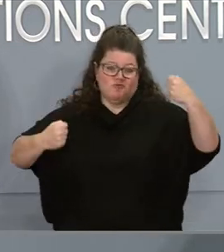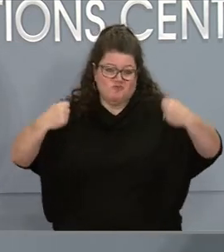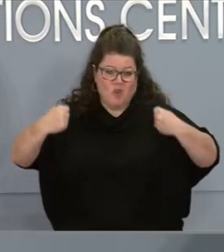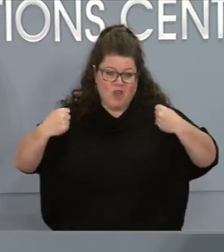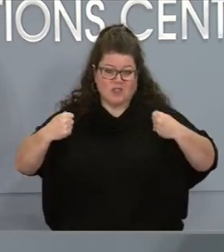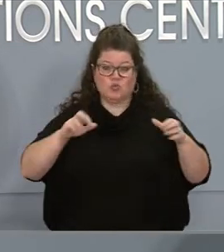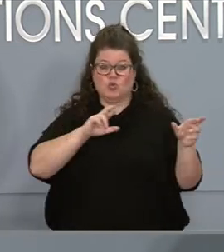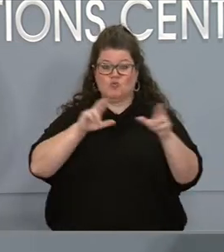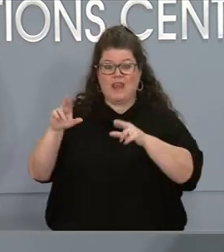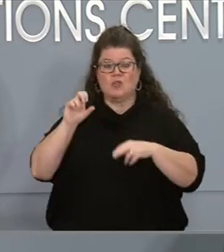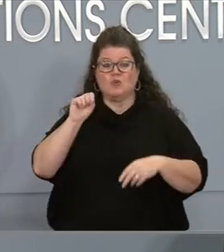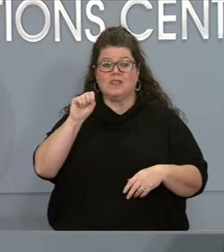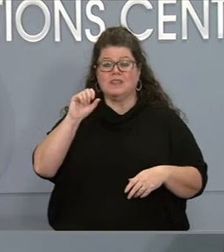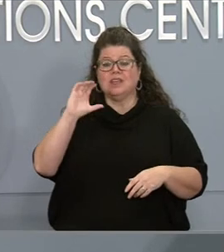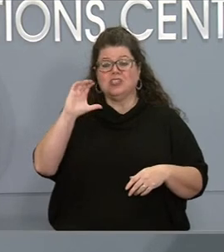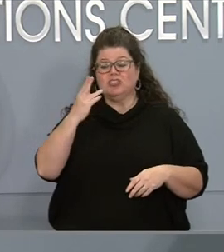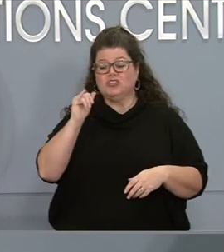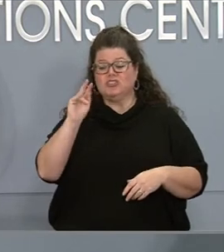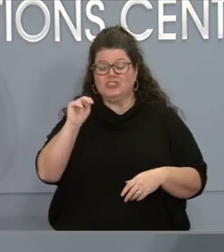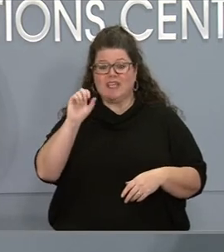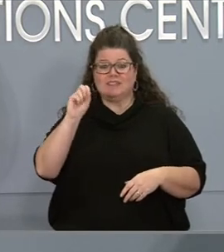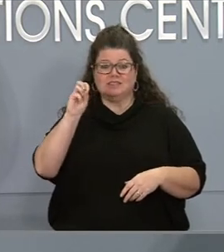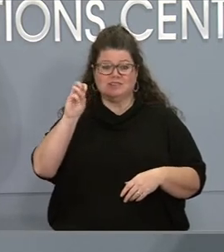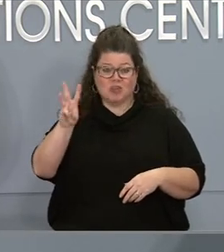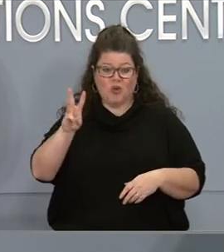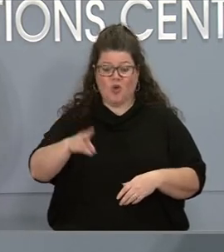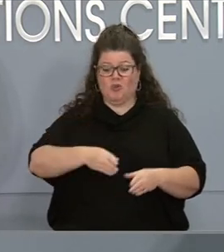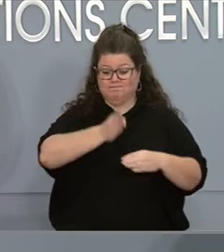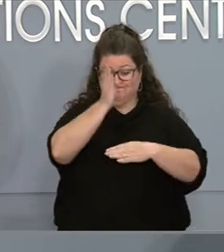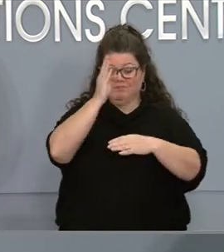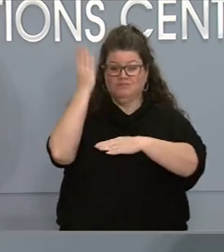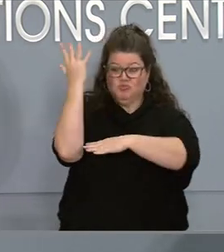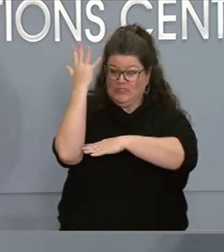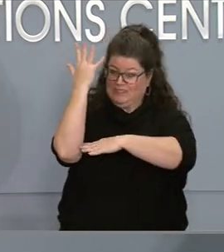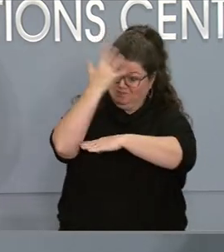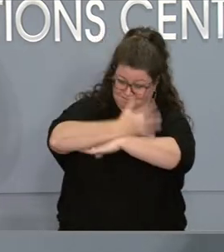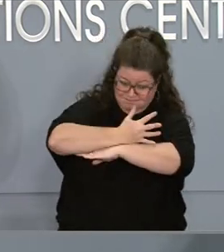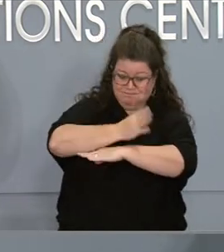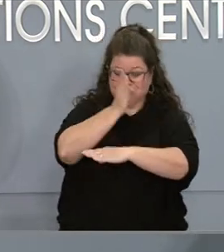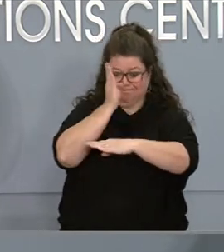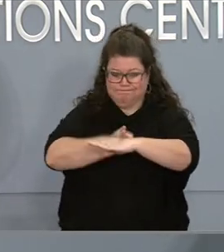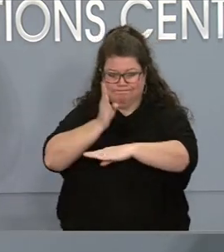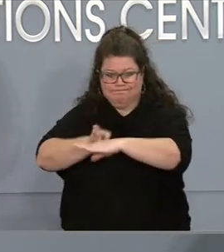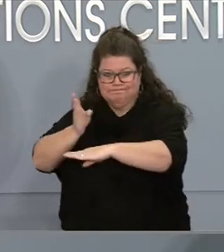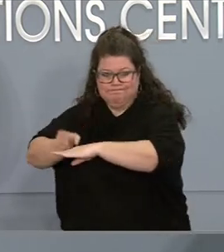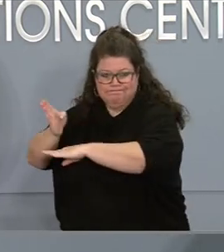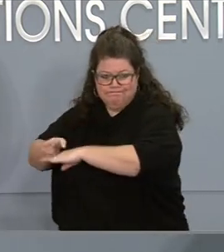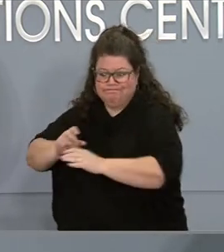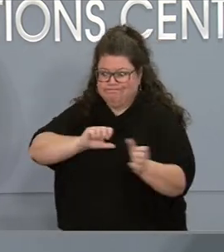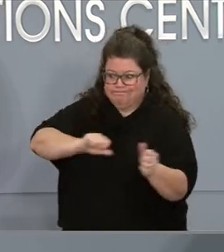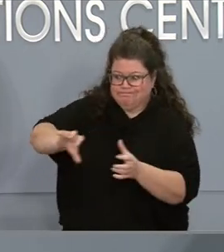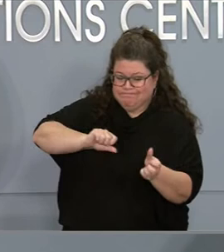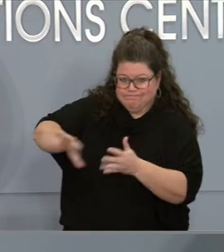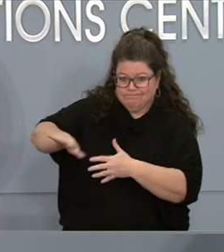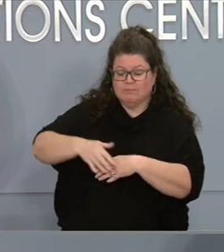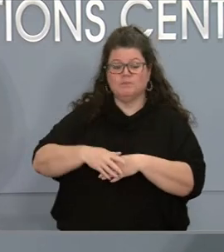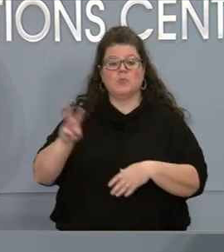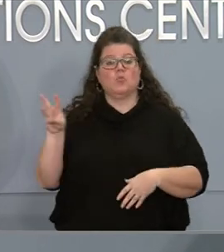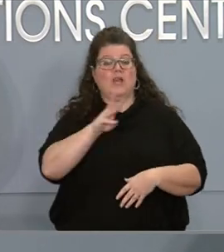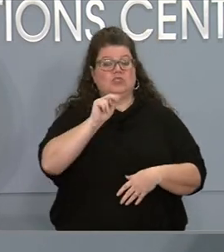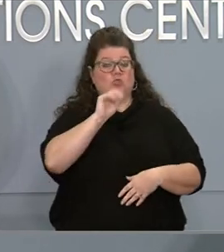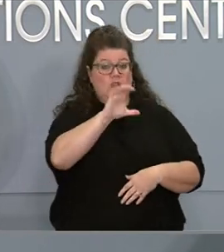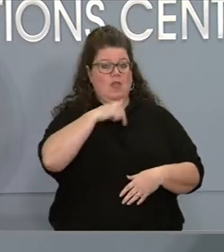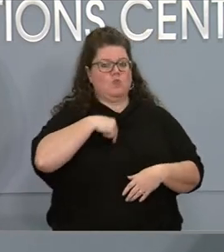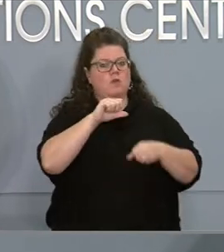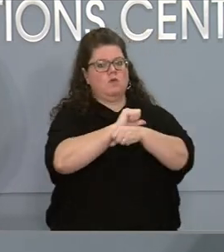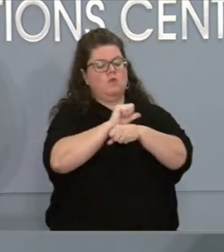ready with chainsaws and heavy equipment to cut and shove any downed trees. In the western North Carolina, crews worked